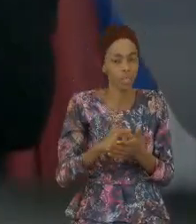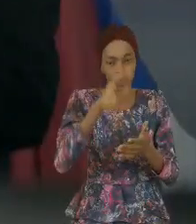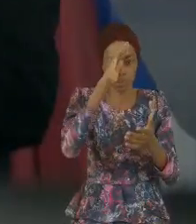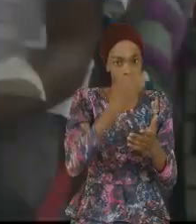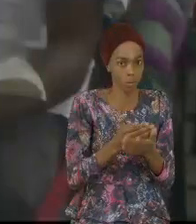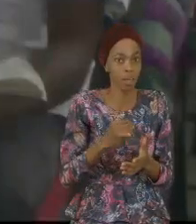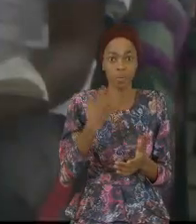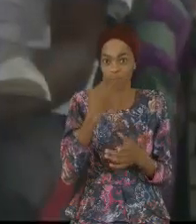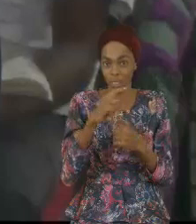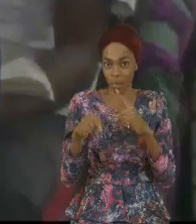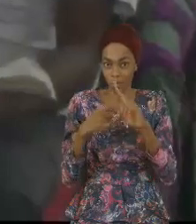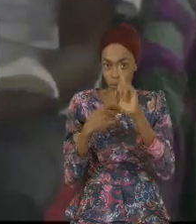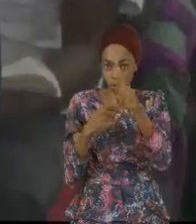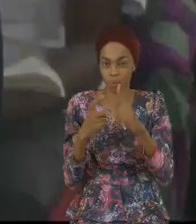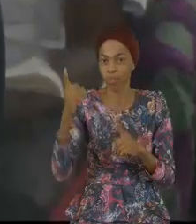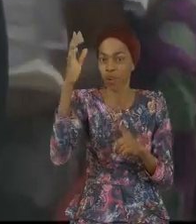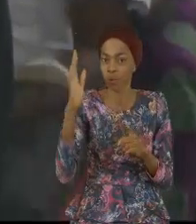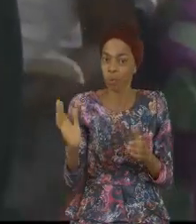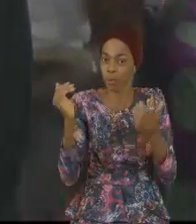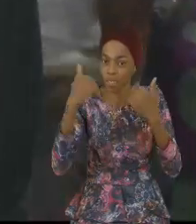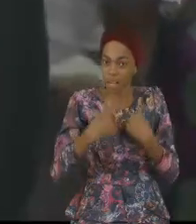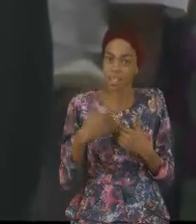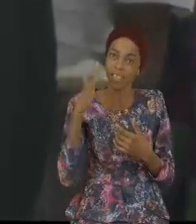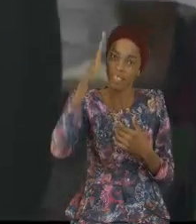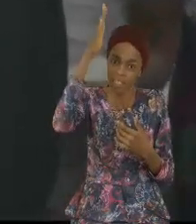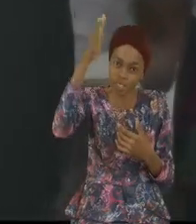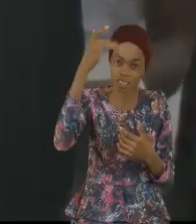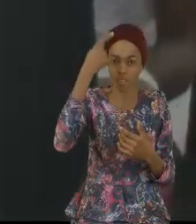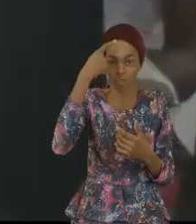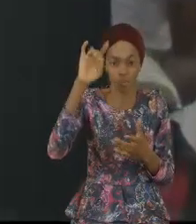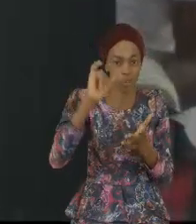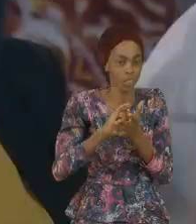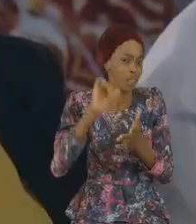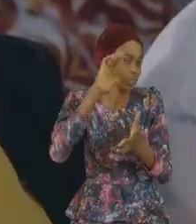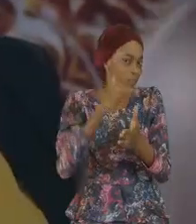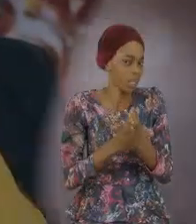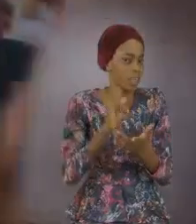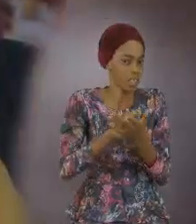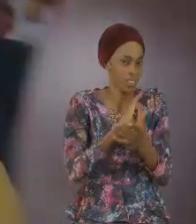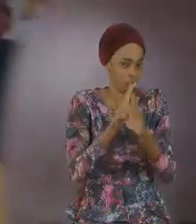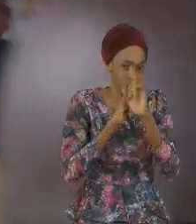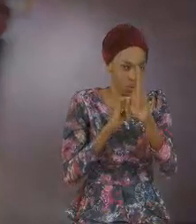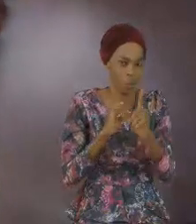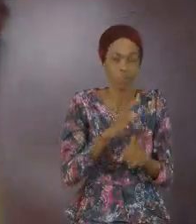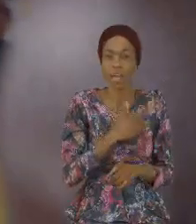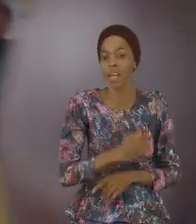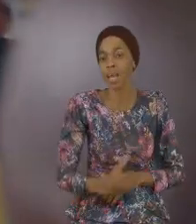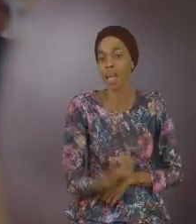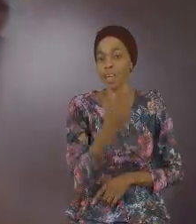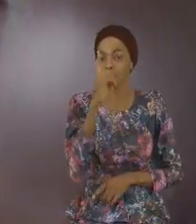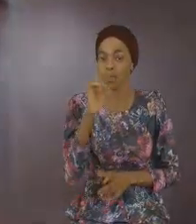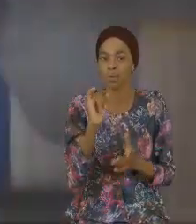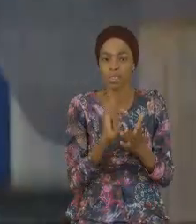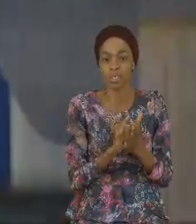talking about you. And God has a destiny for that daughter. I'm talking about you. And anyone that will fight